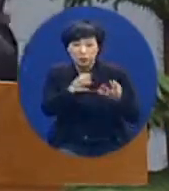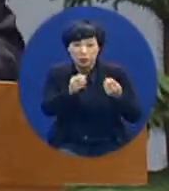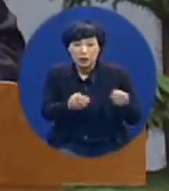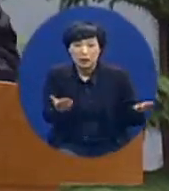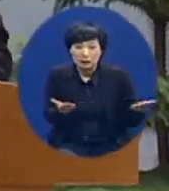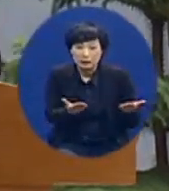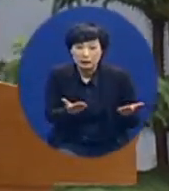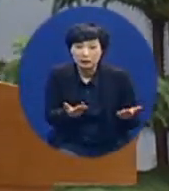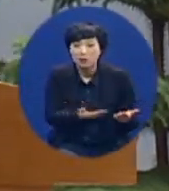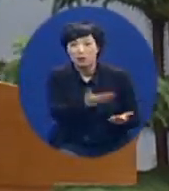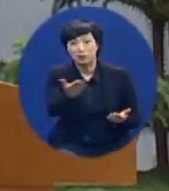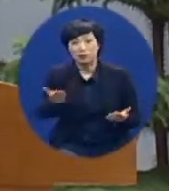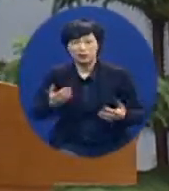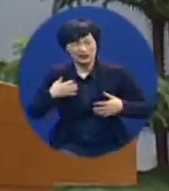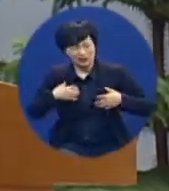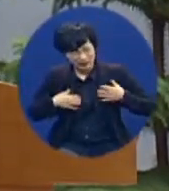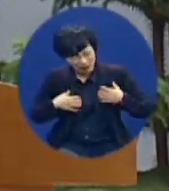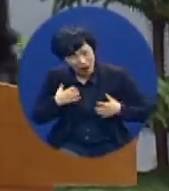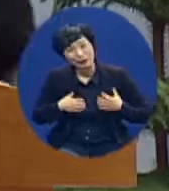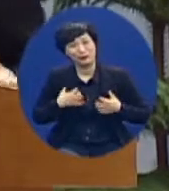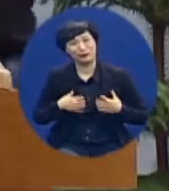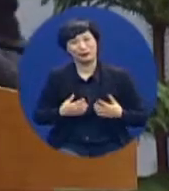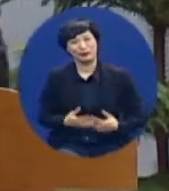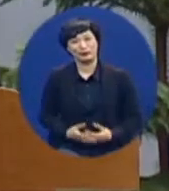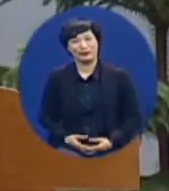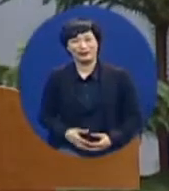reason to stop doing these.